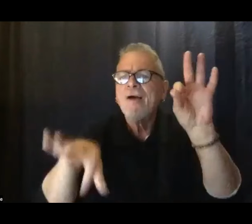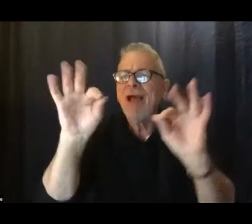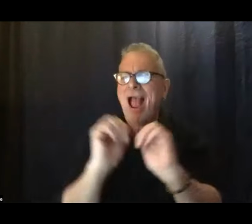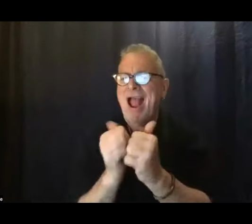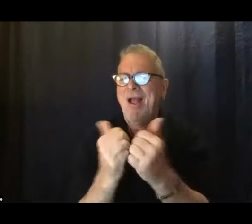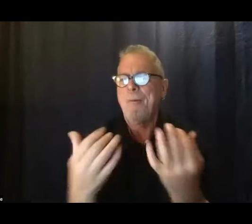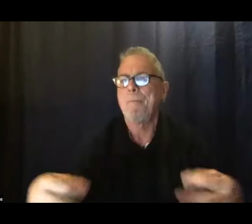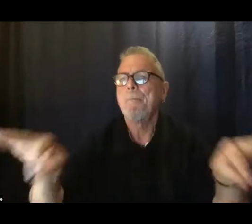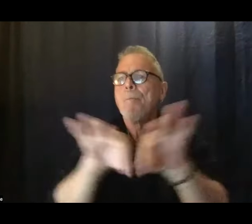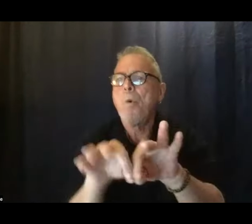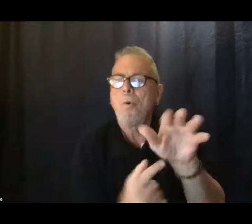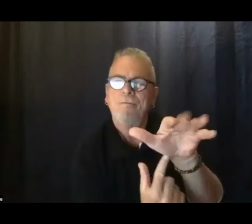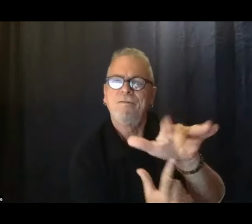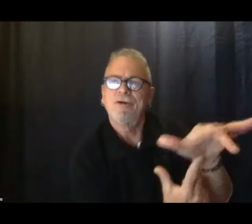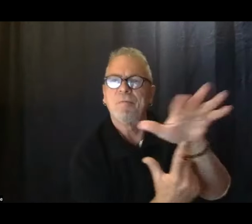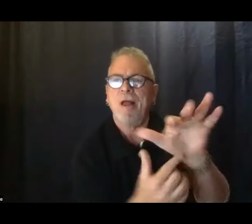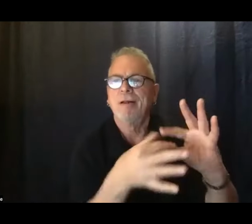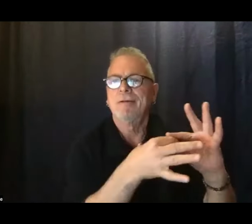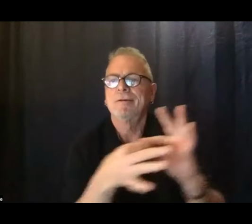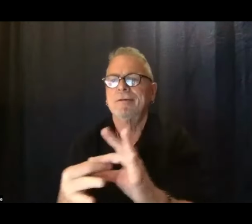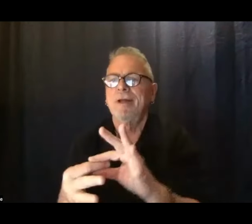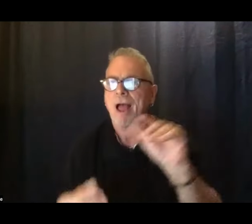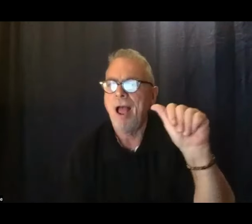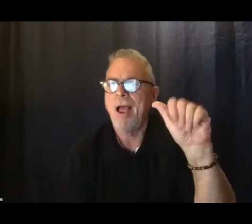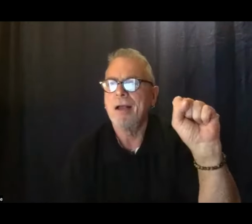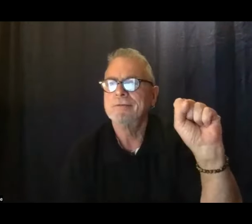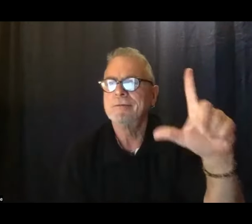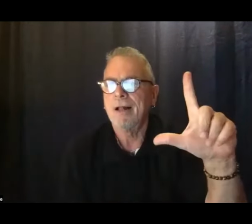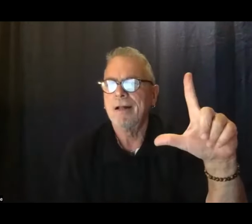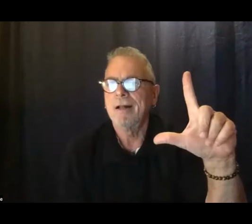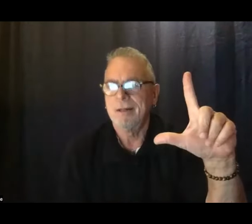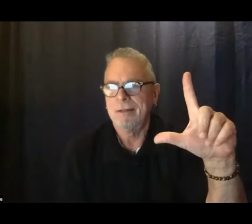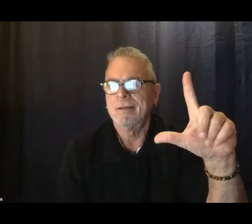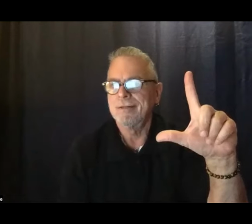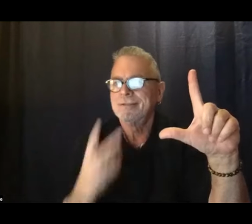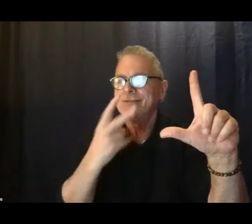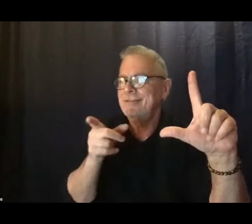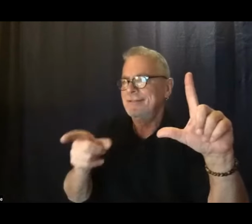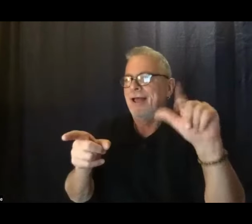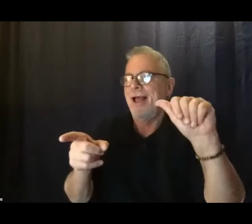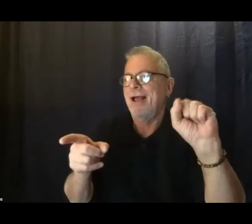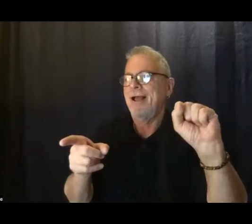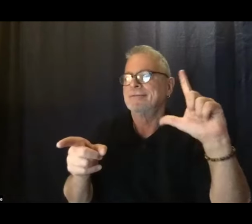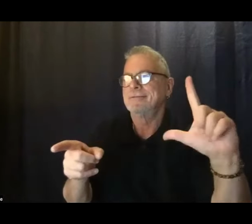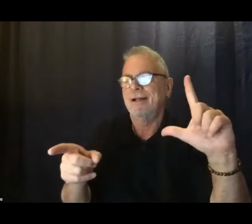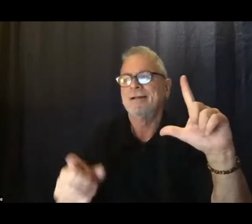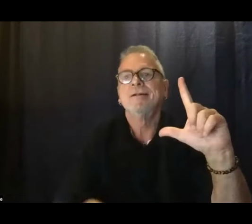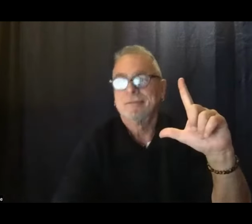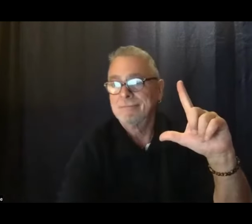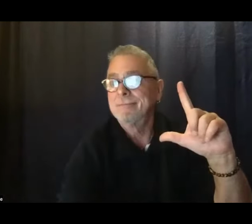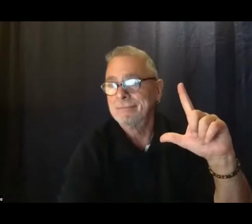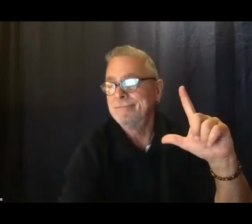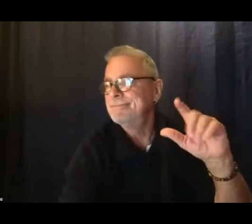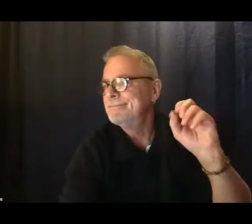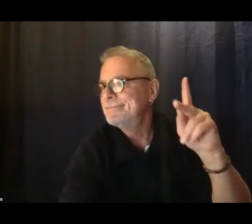information that even though you yourself have been utilizing fingerspelling quite efficiently and for a long time, you might learn.